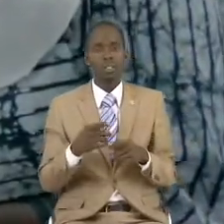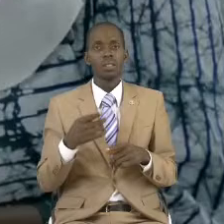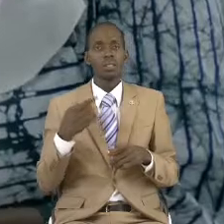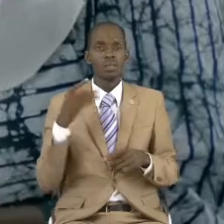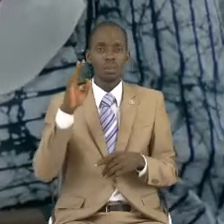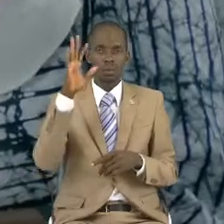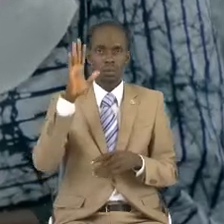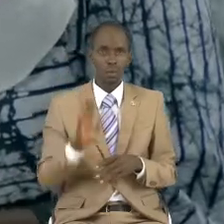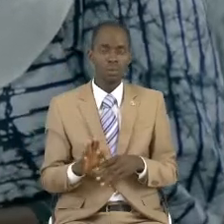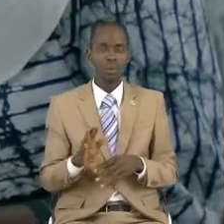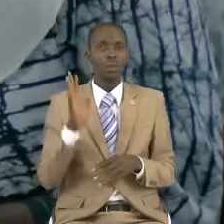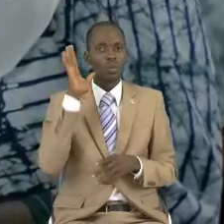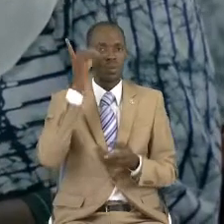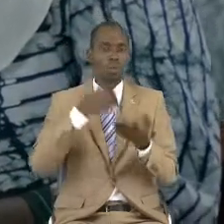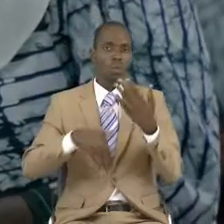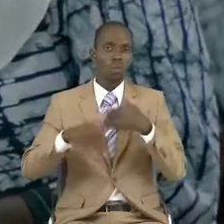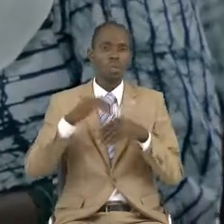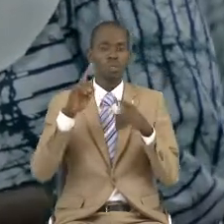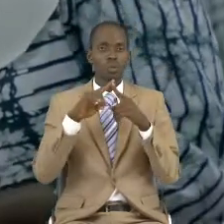lives